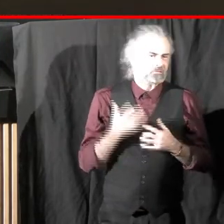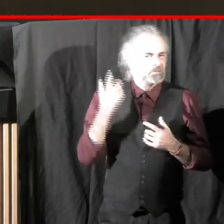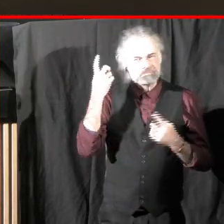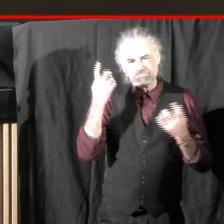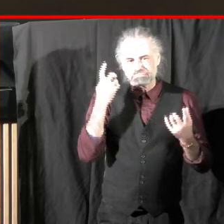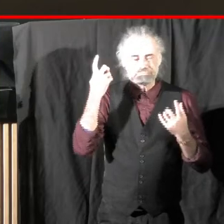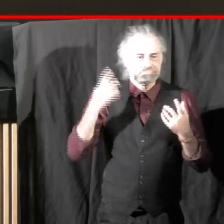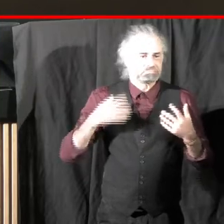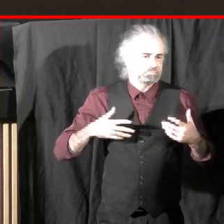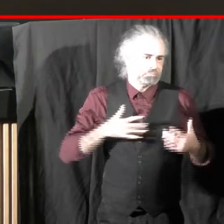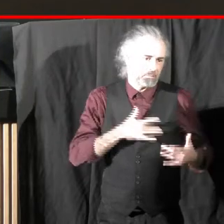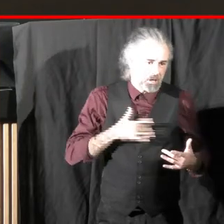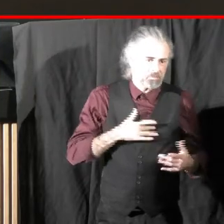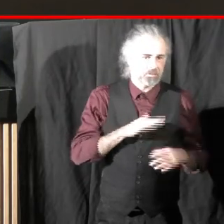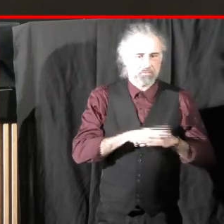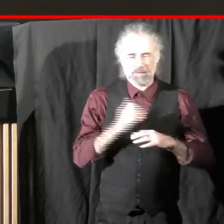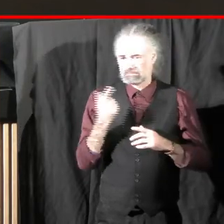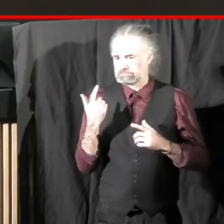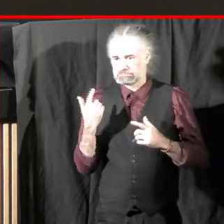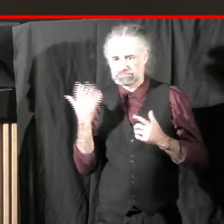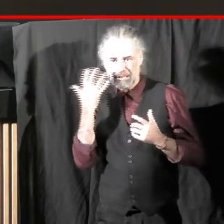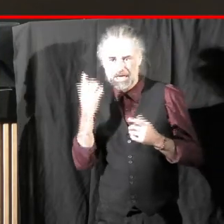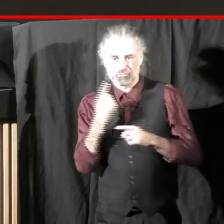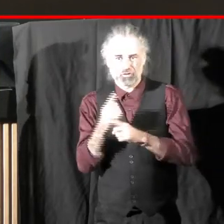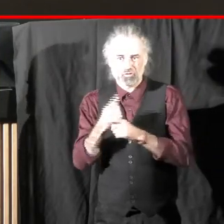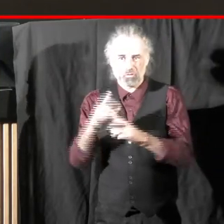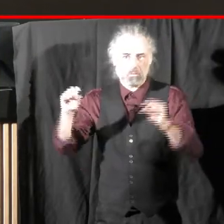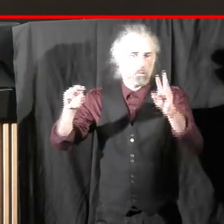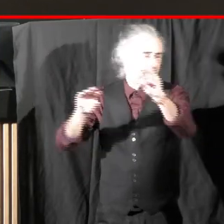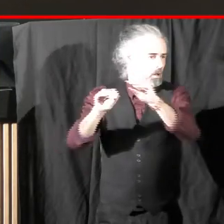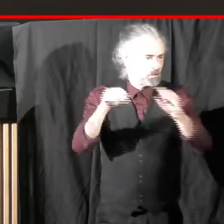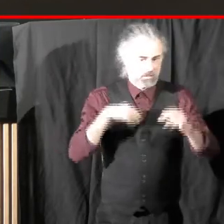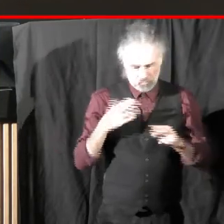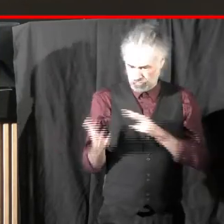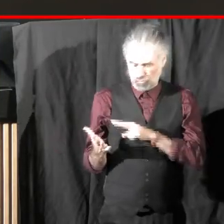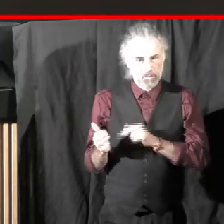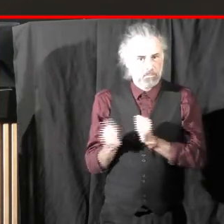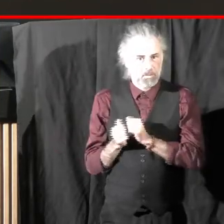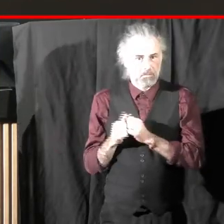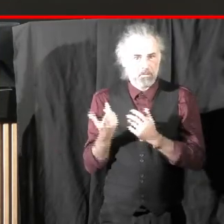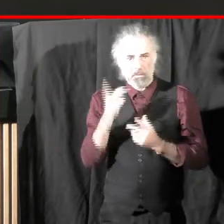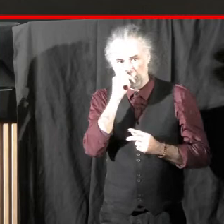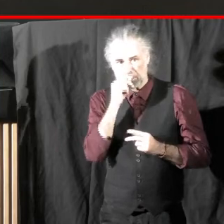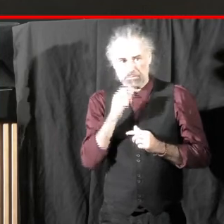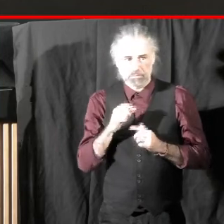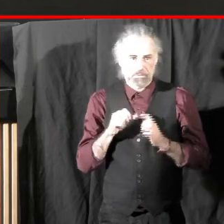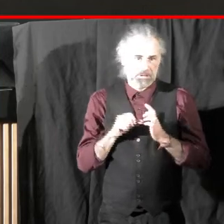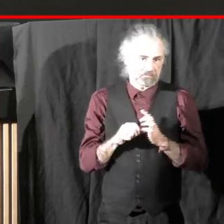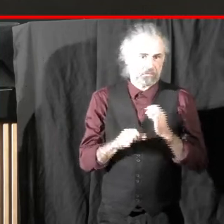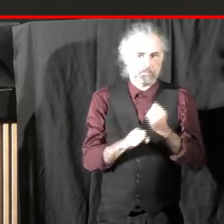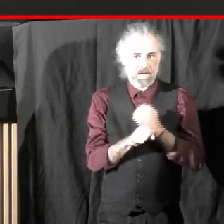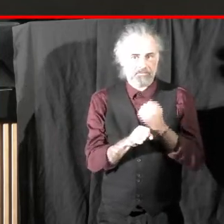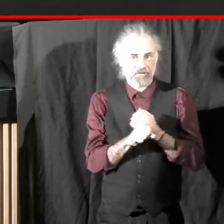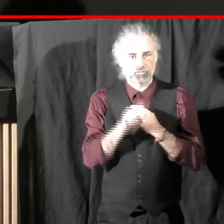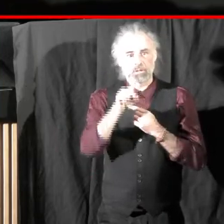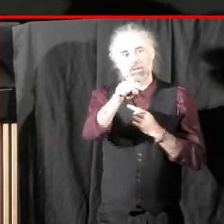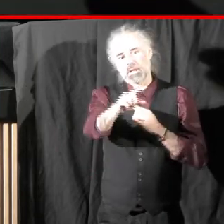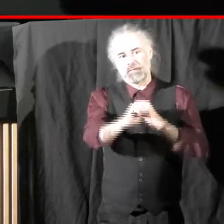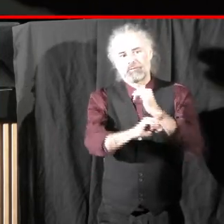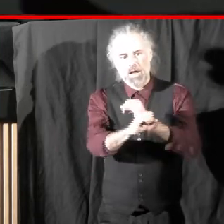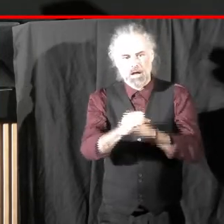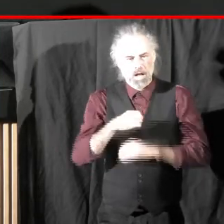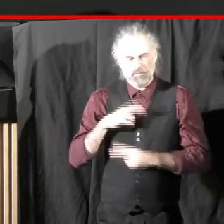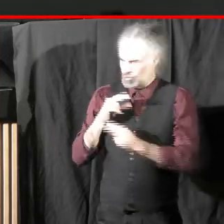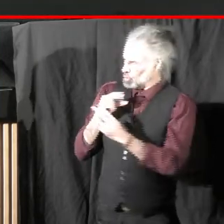lot of dangerous talk going around. I'm sure you've all read the newspaper accounts about potential difficulties of manufacturing at the plant. I've spoken with